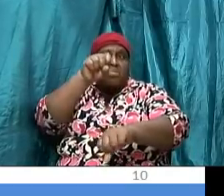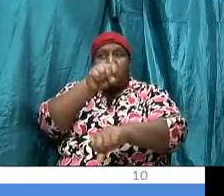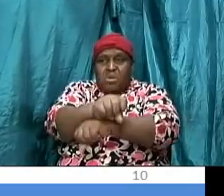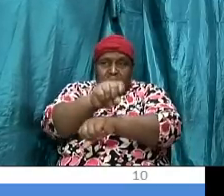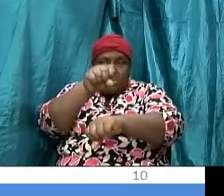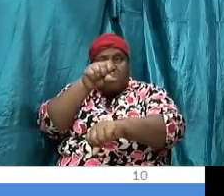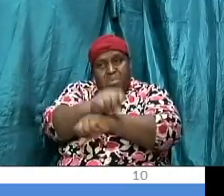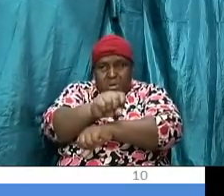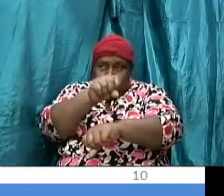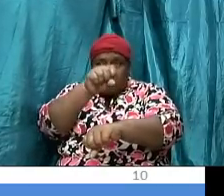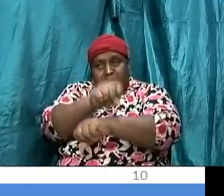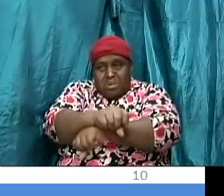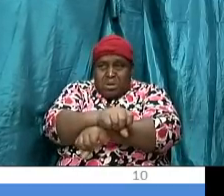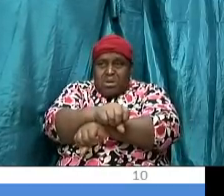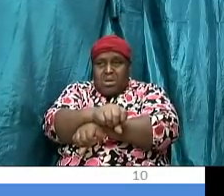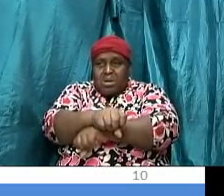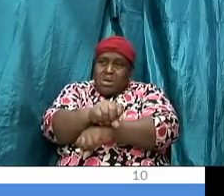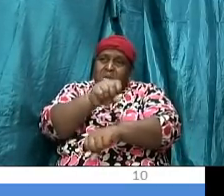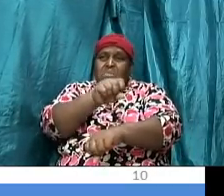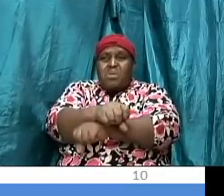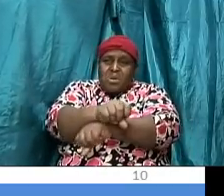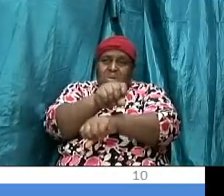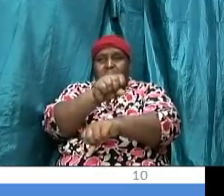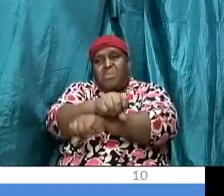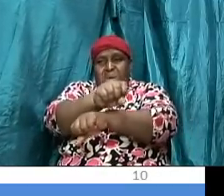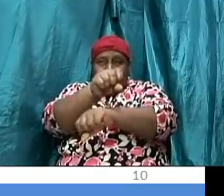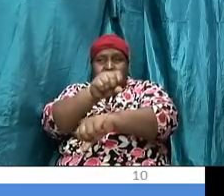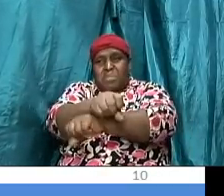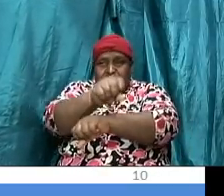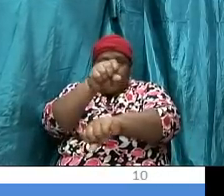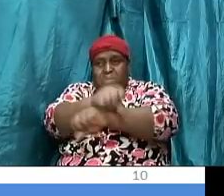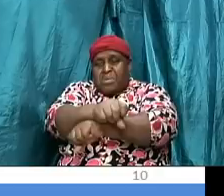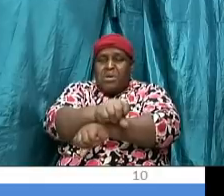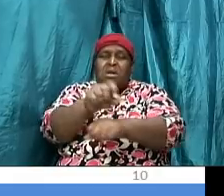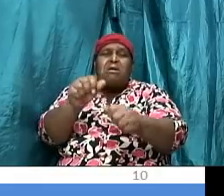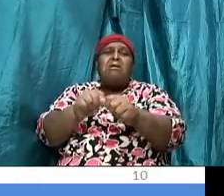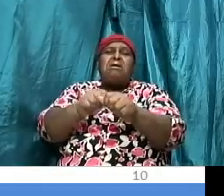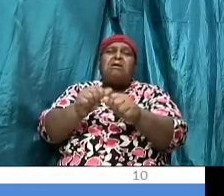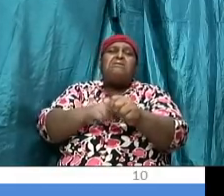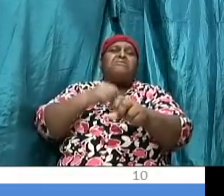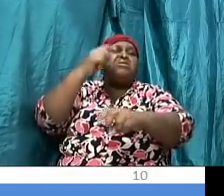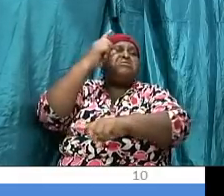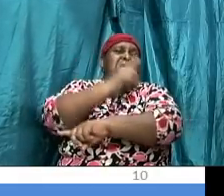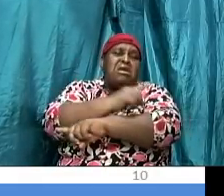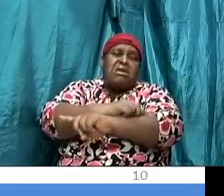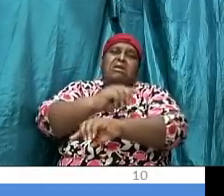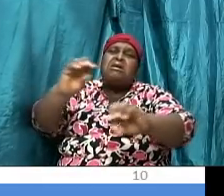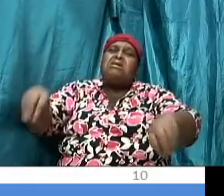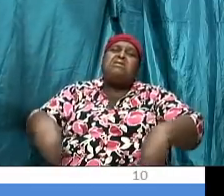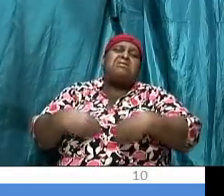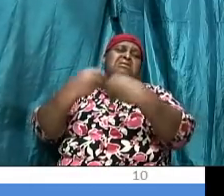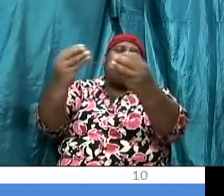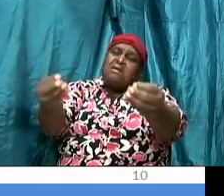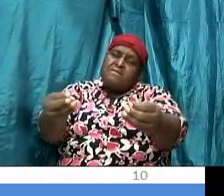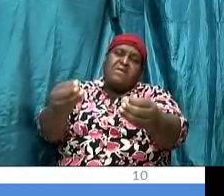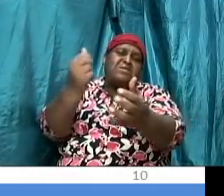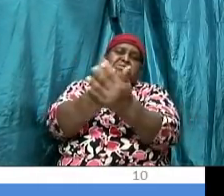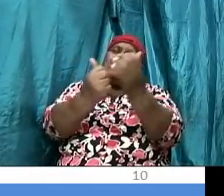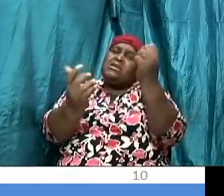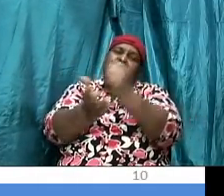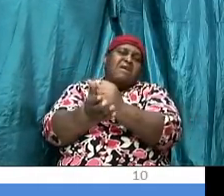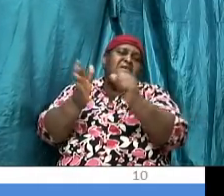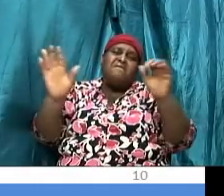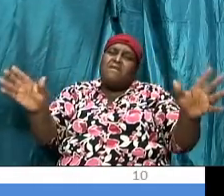posture showing that he is continuously doing something. Every day he offered sacrifice, suggesting that they were not